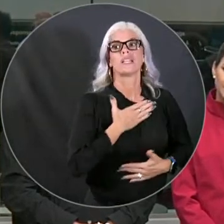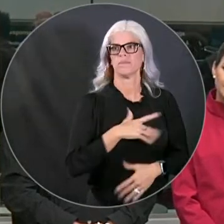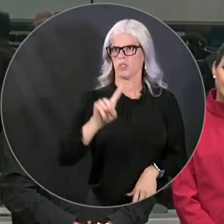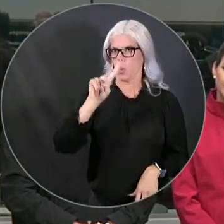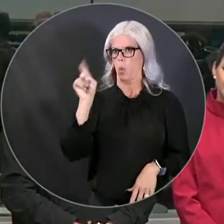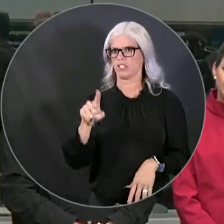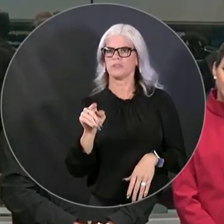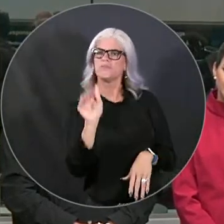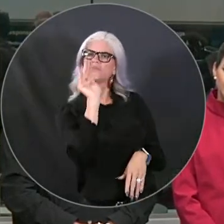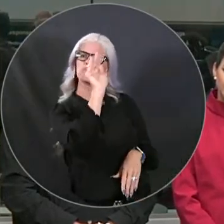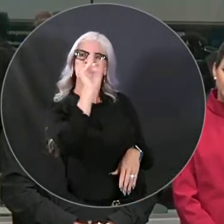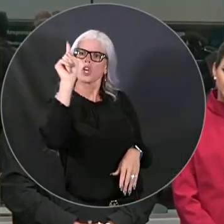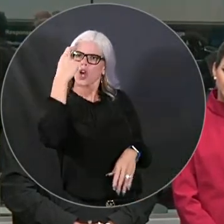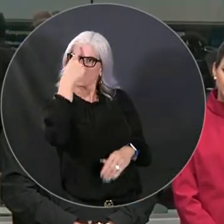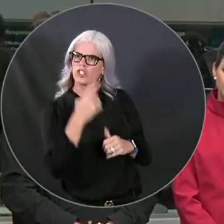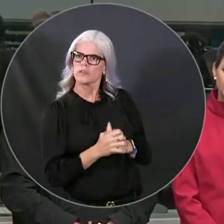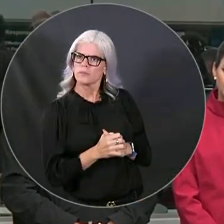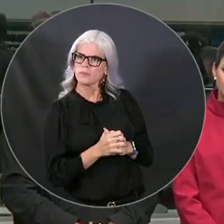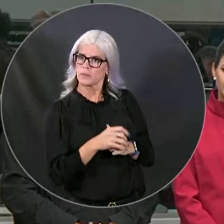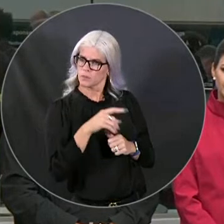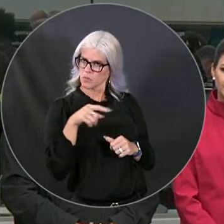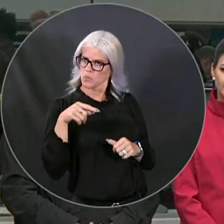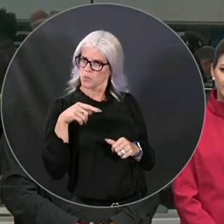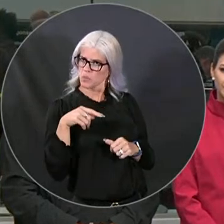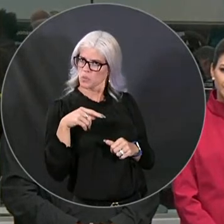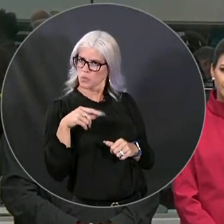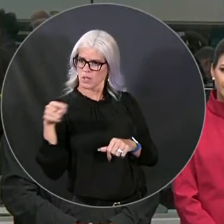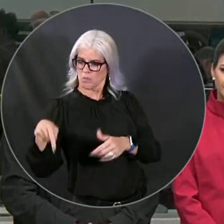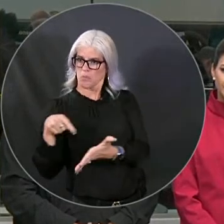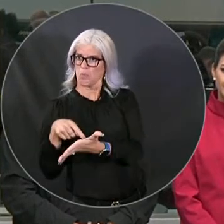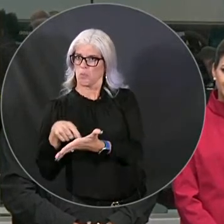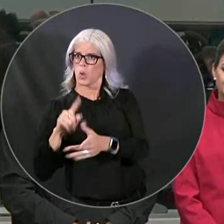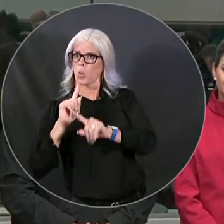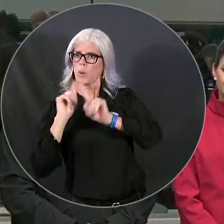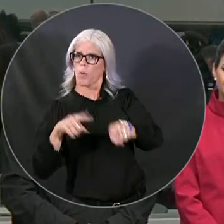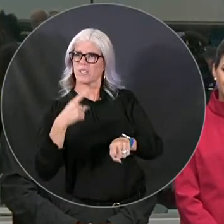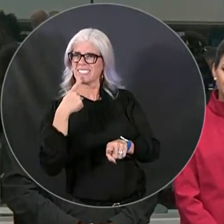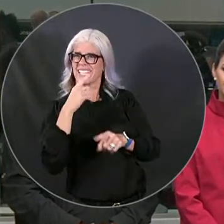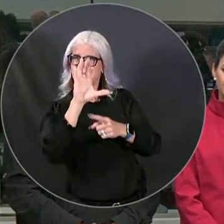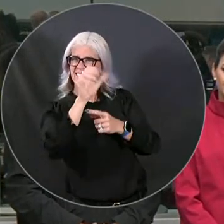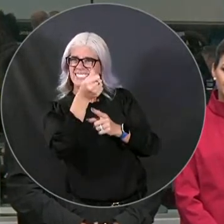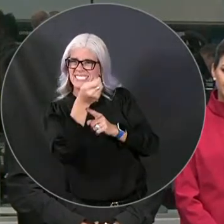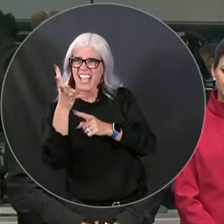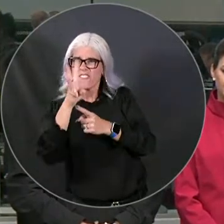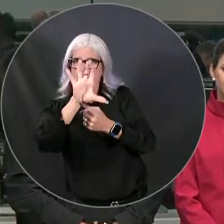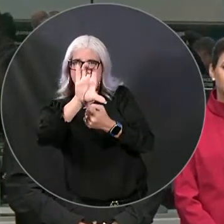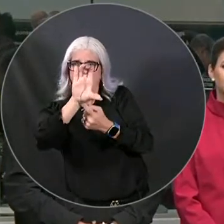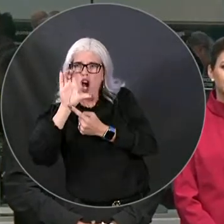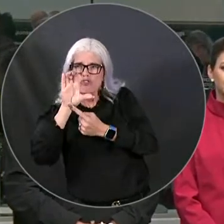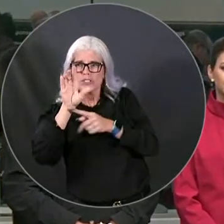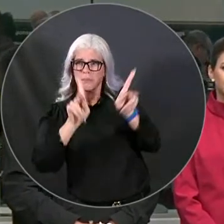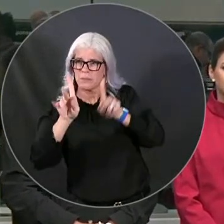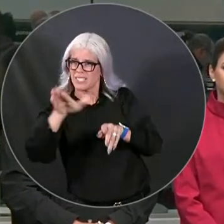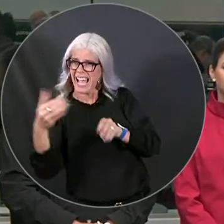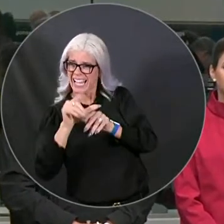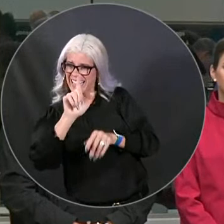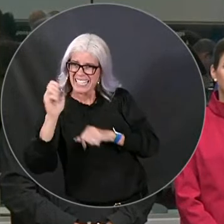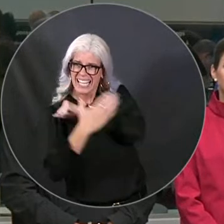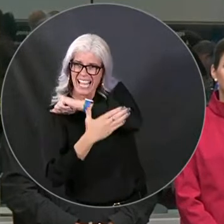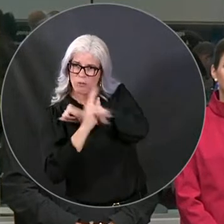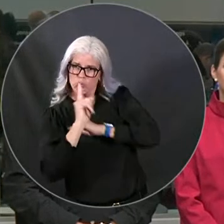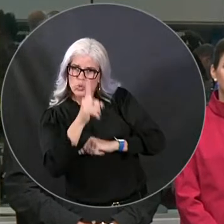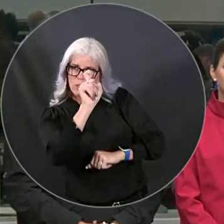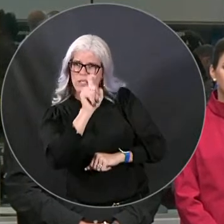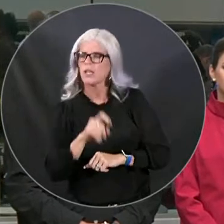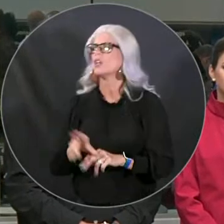were hundreds of fatalities in Lee County. Do you have any clarification on how? So none of that is confirmed. I think what that